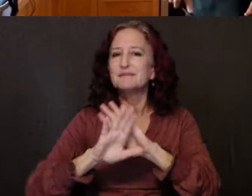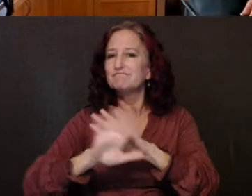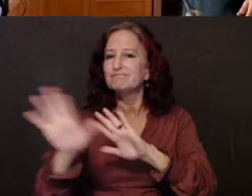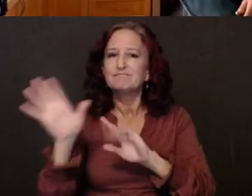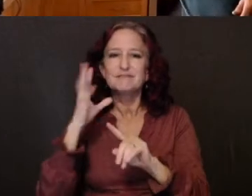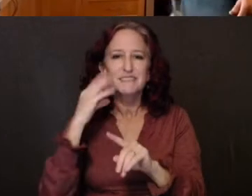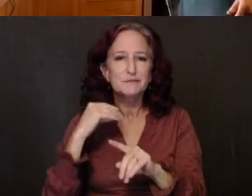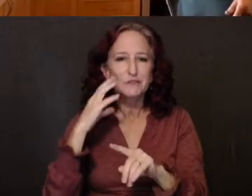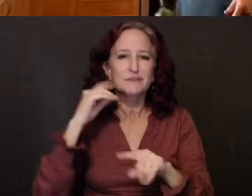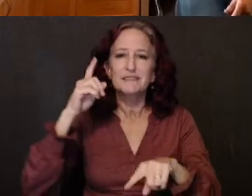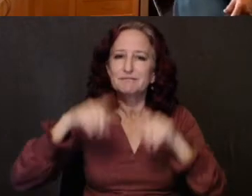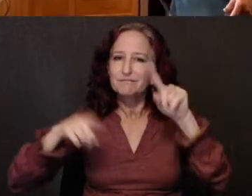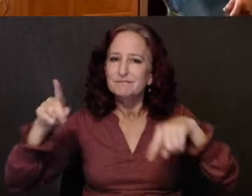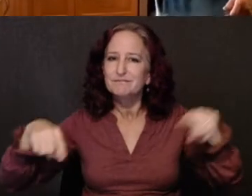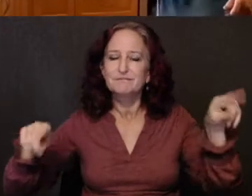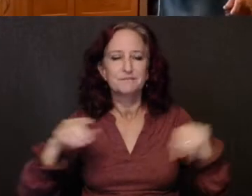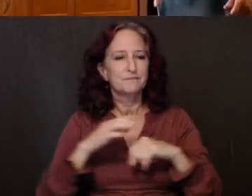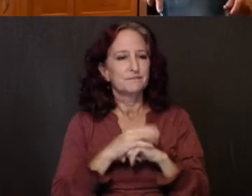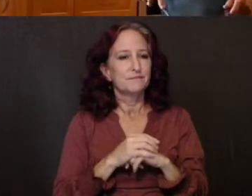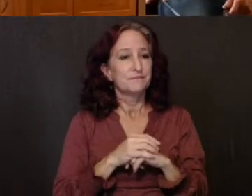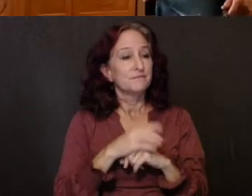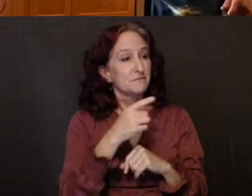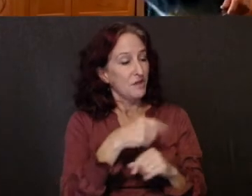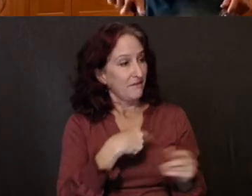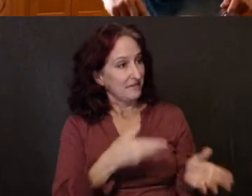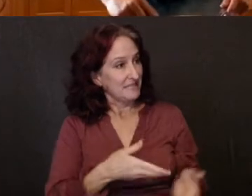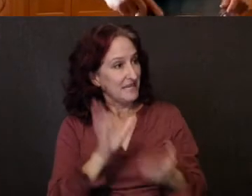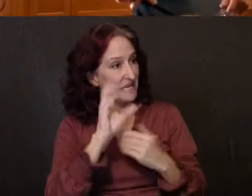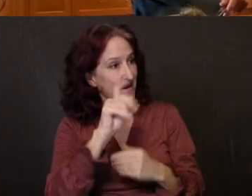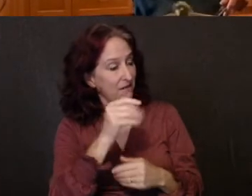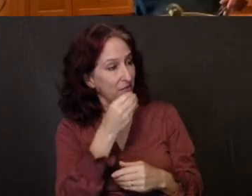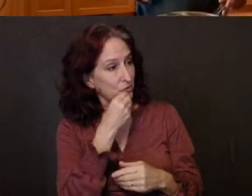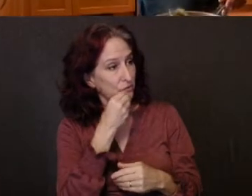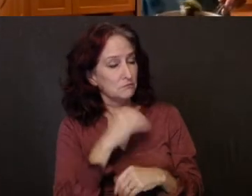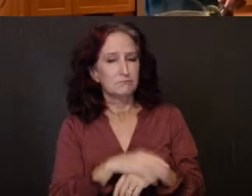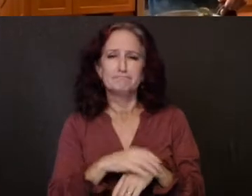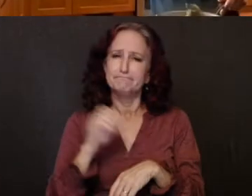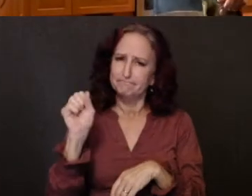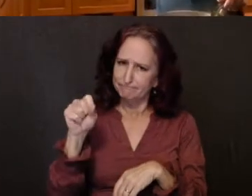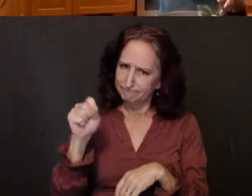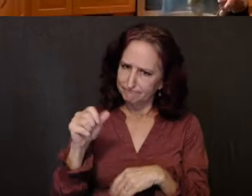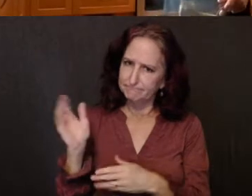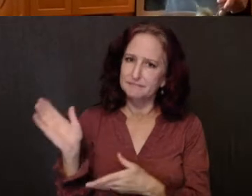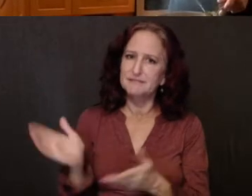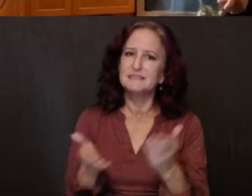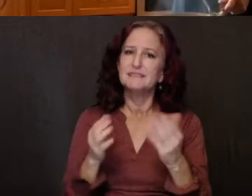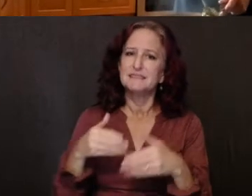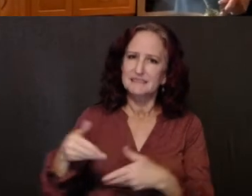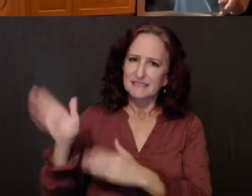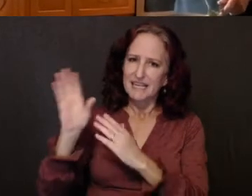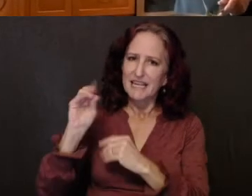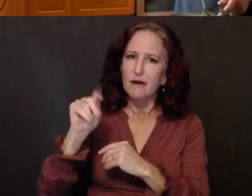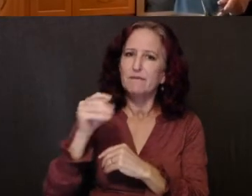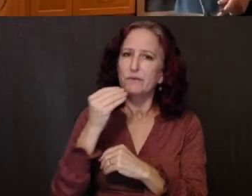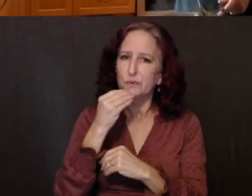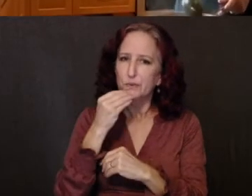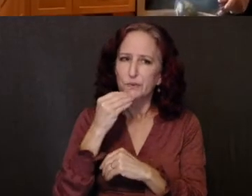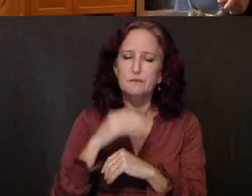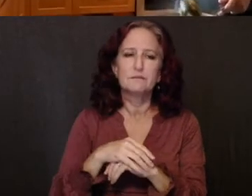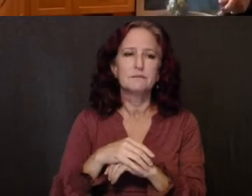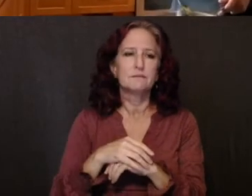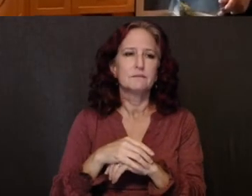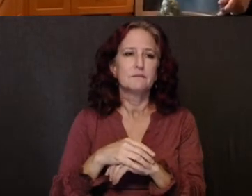Again, world music, people from different walks of life. And, that's the kind of the goal, is to make it. Are you